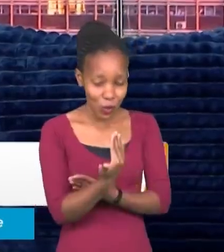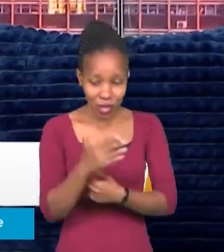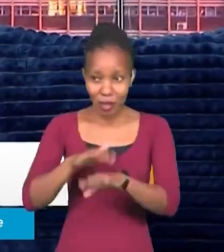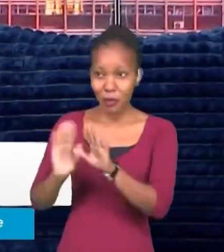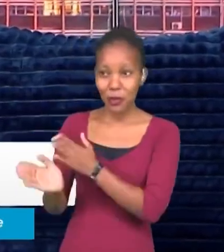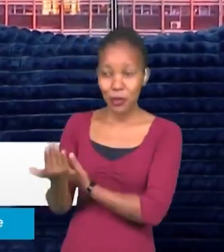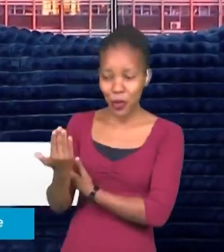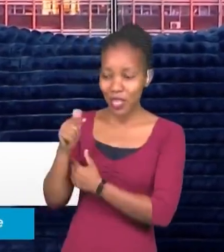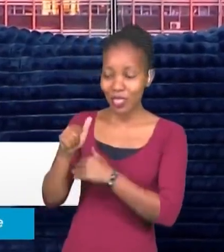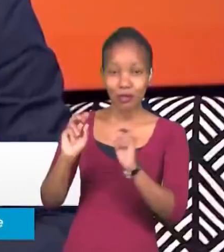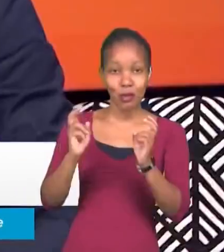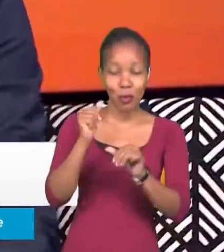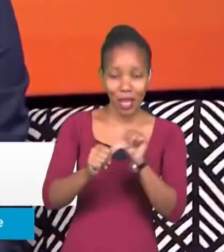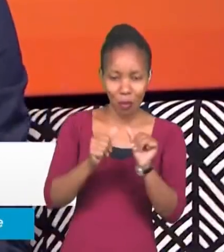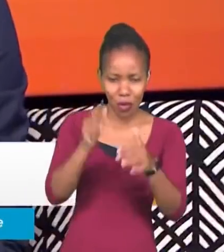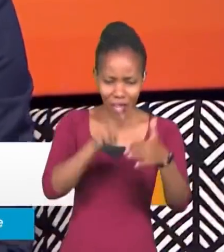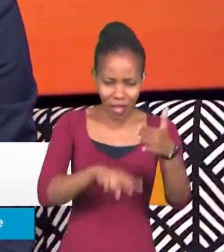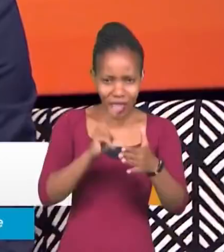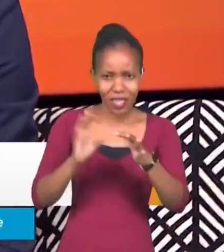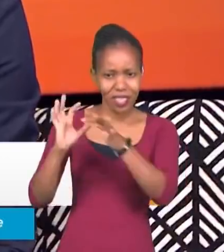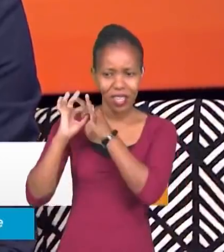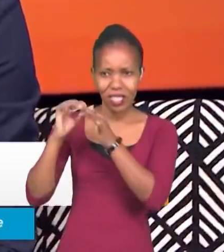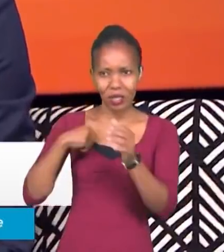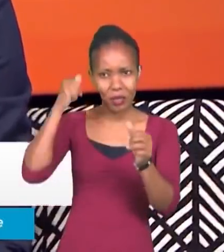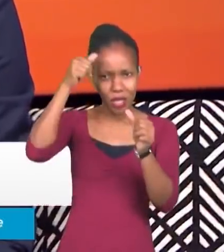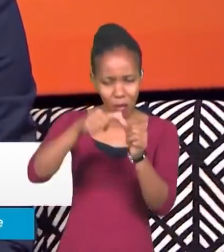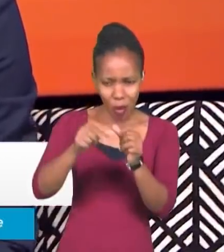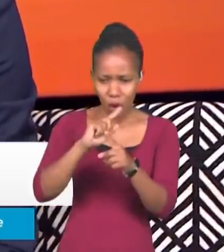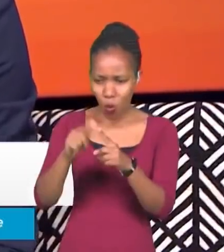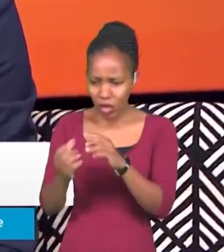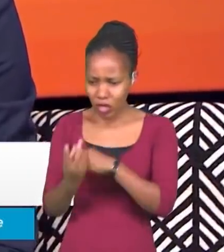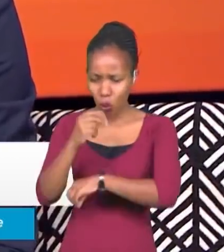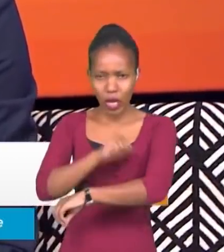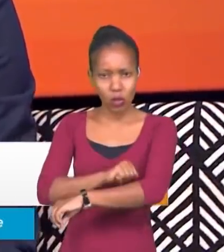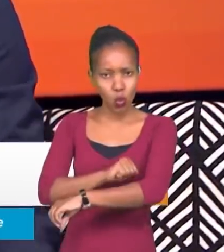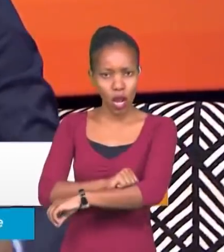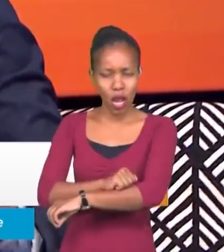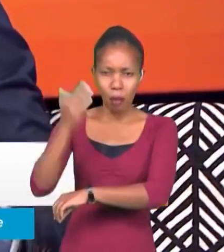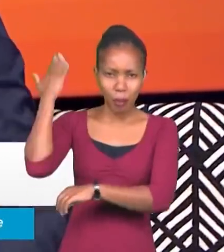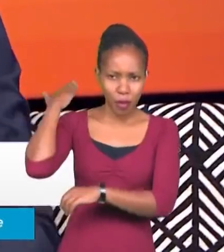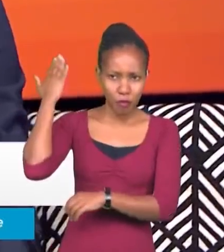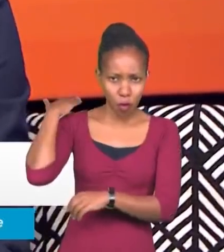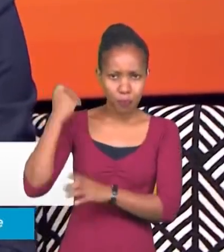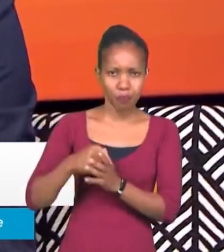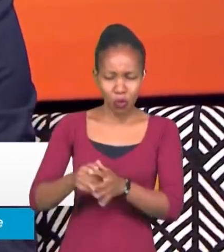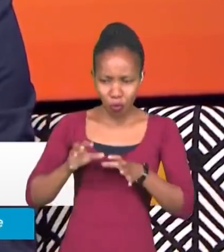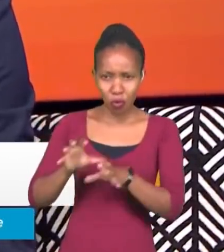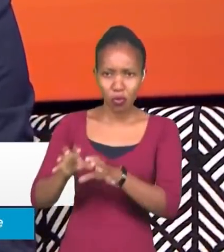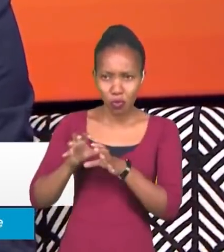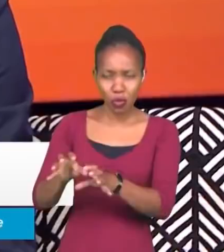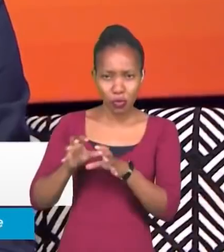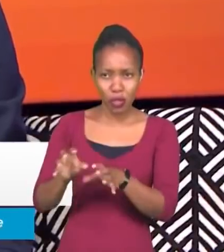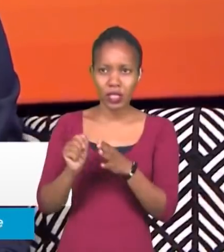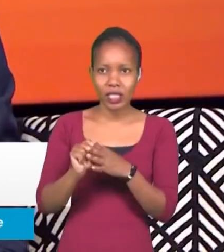trust me, this topic about reading culture. Mm-hmm. I remember way back in high school, we were pushed to go and, of